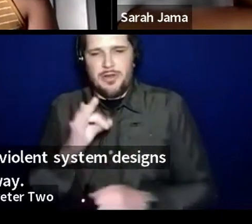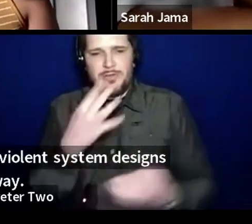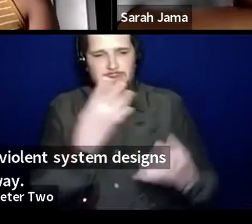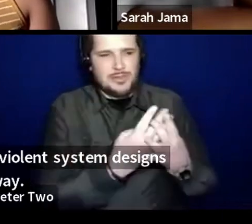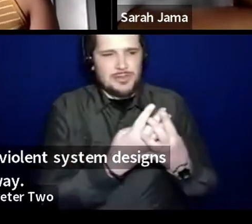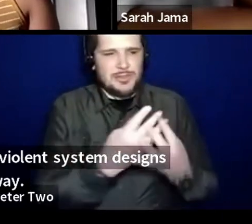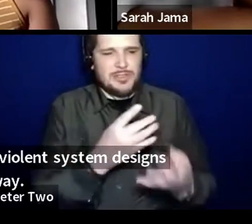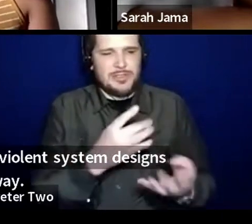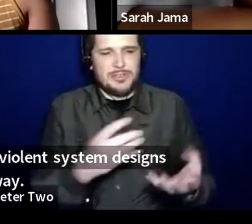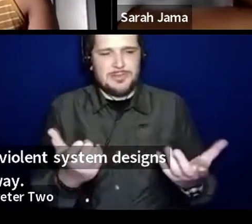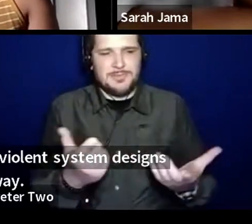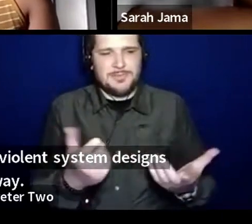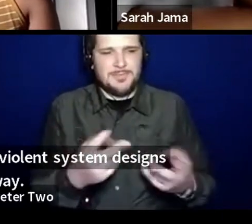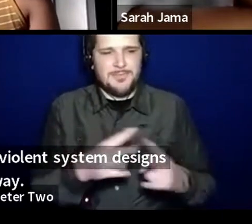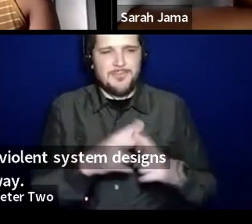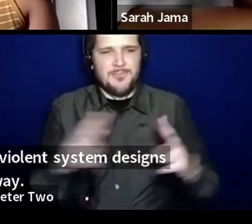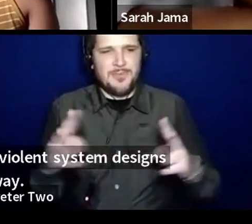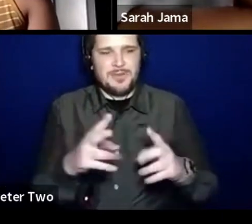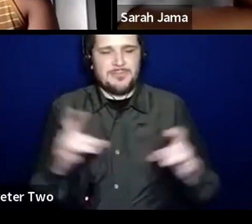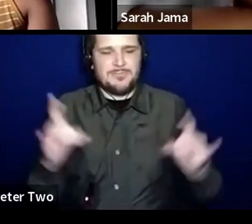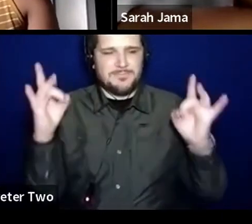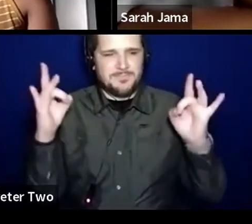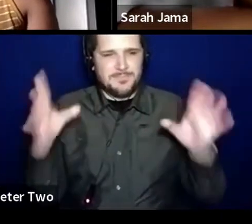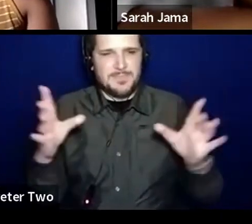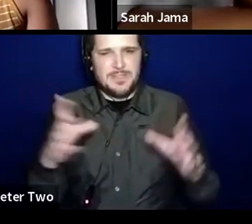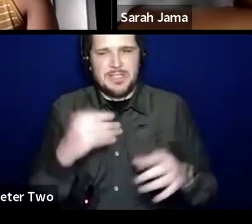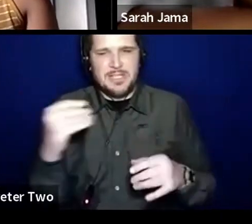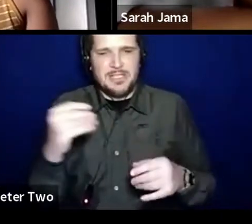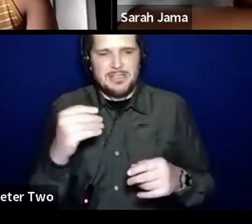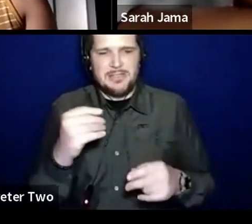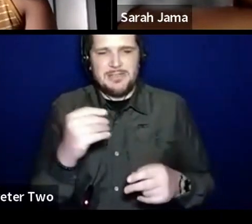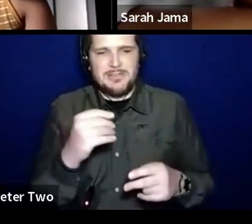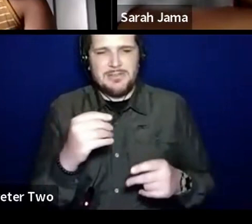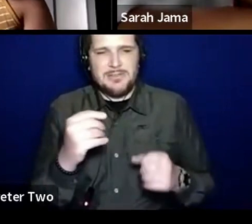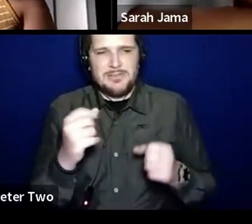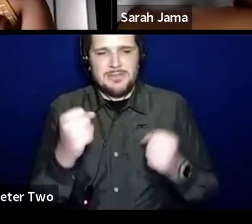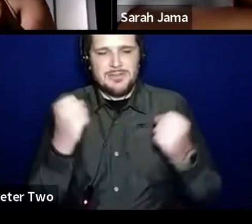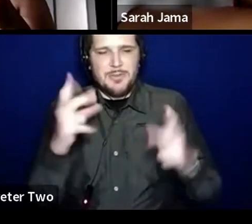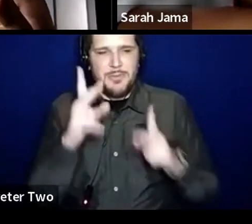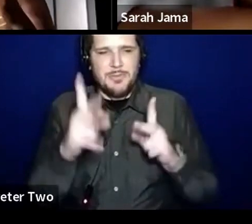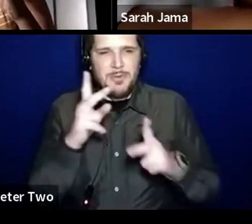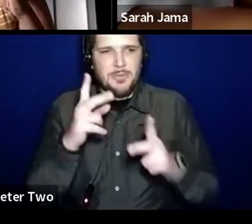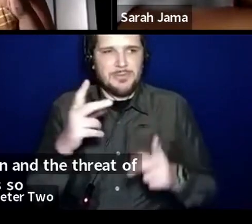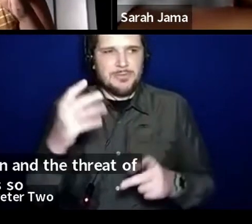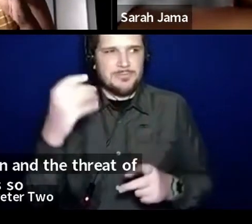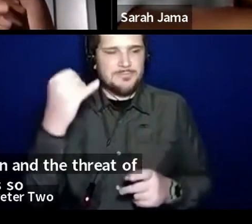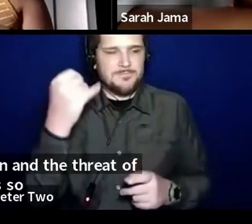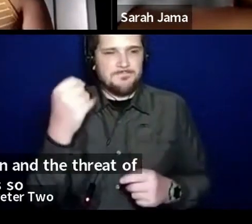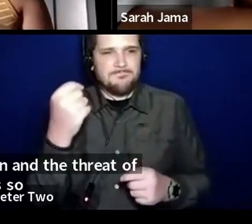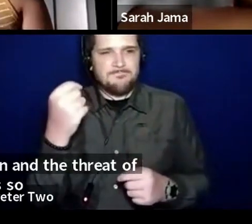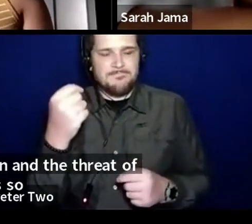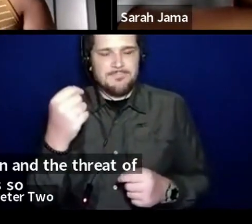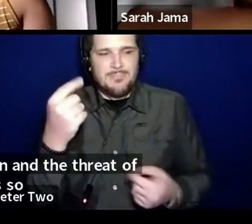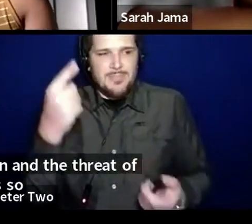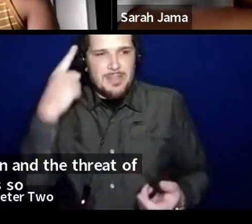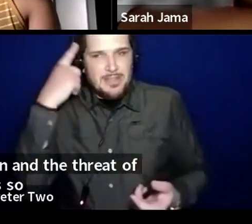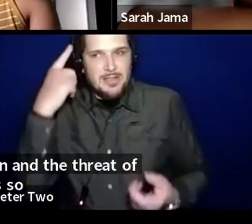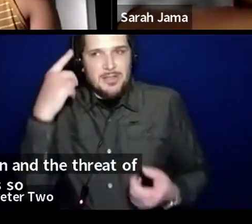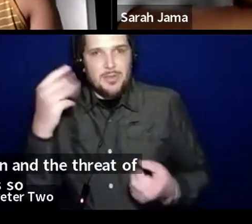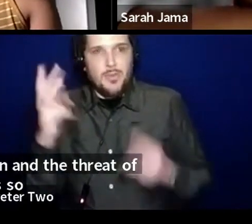so devastating, and it hangs over so many people, particularly people who are criminalized by the